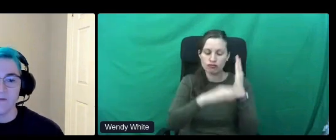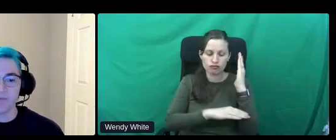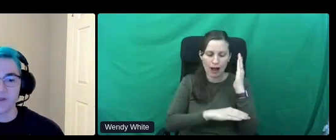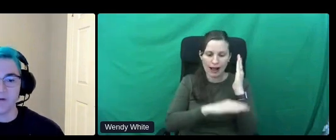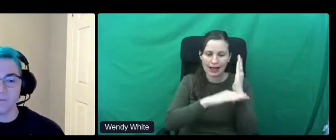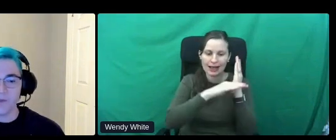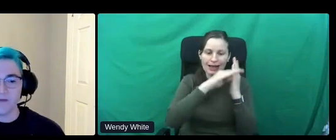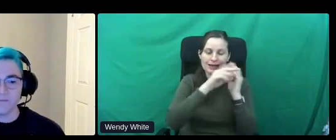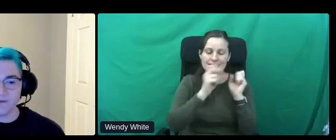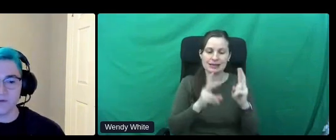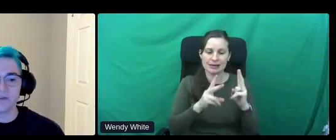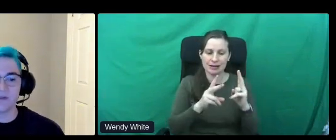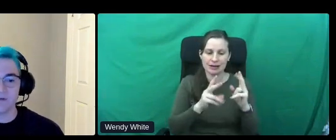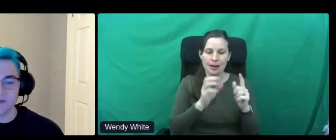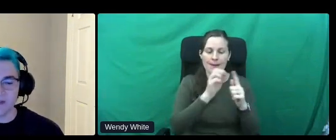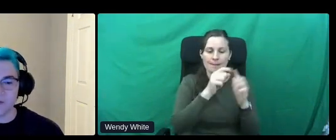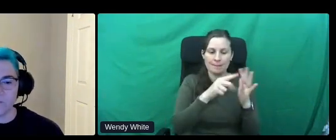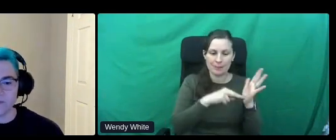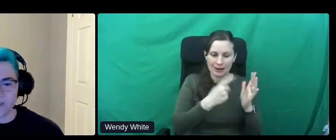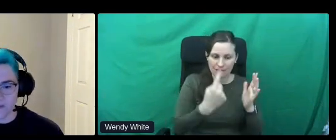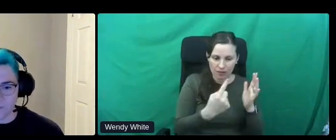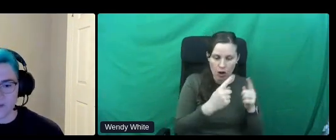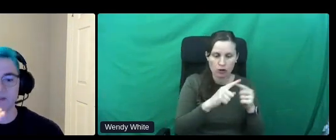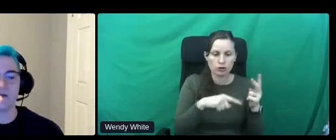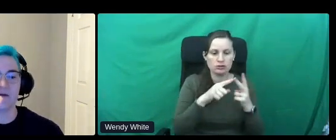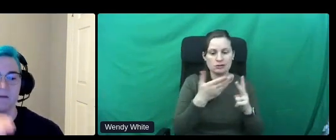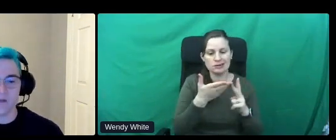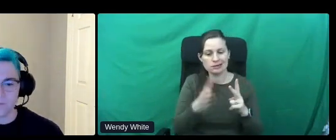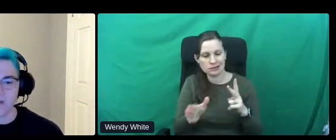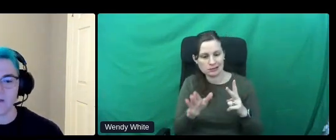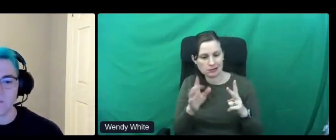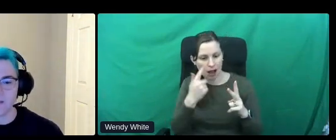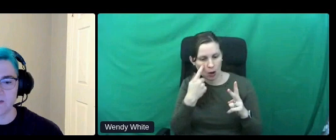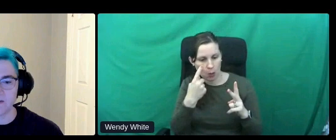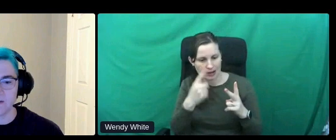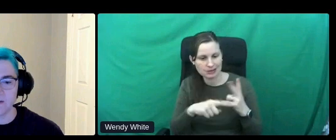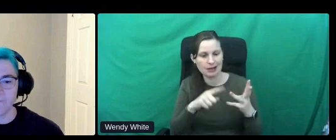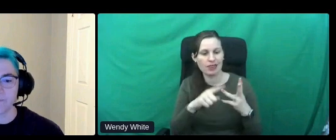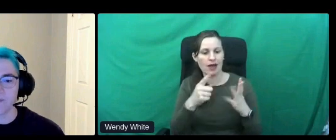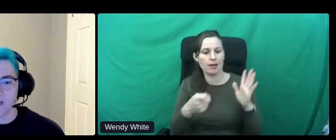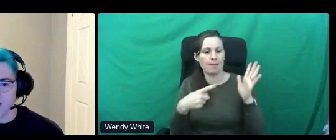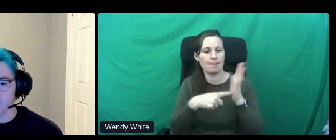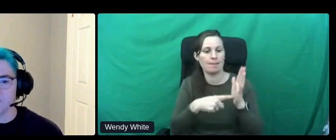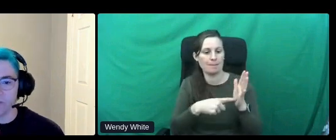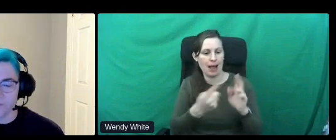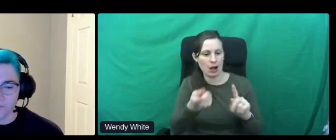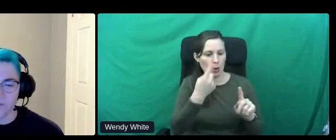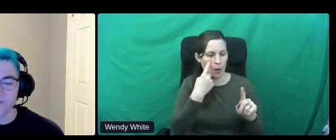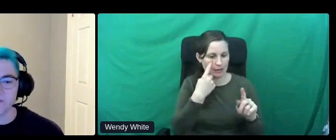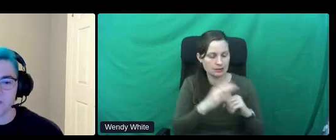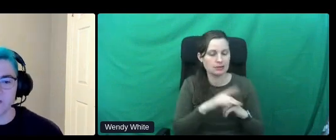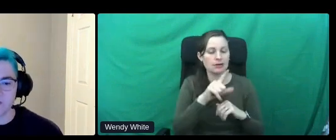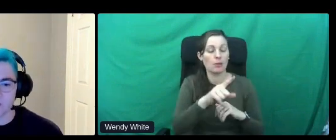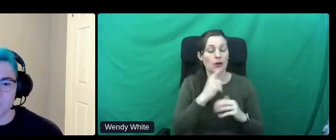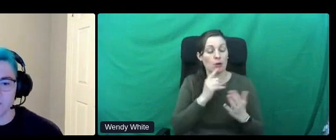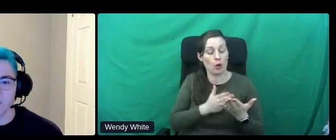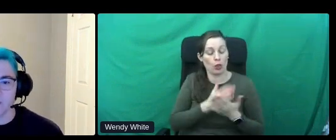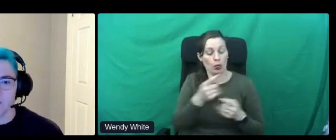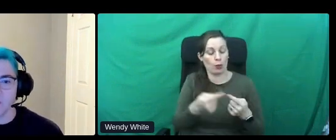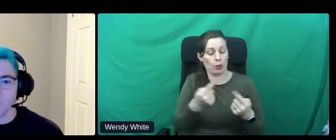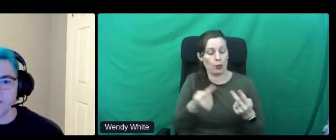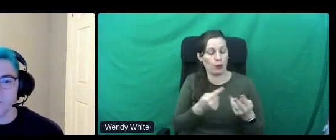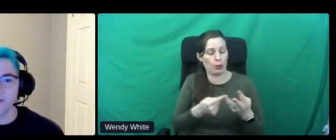say, pin first, then side quest, then main quest. And as you go through those, you can